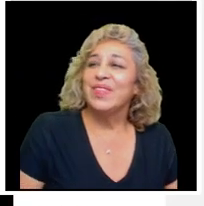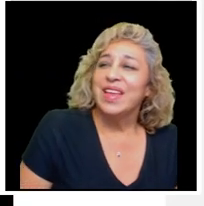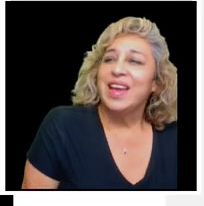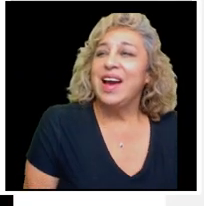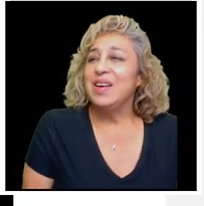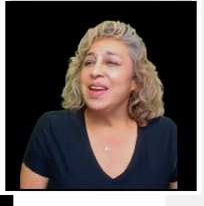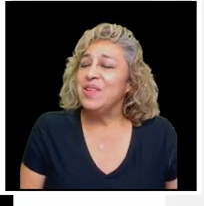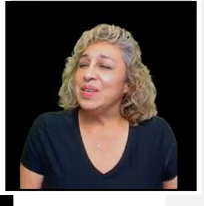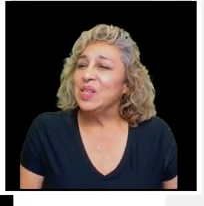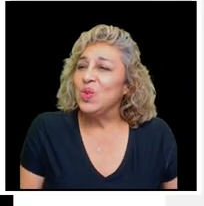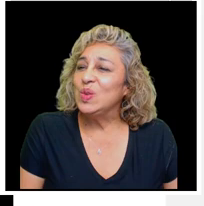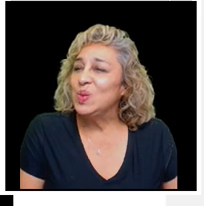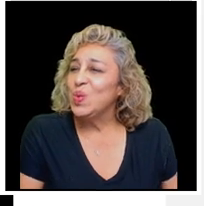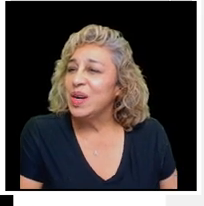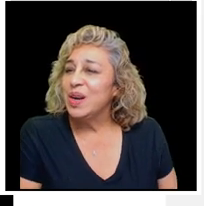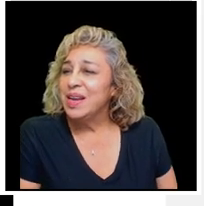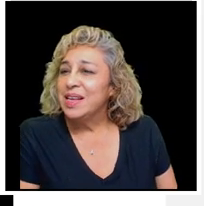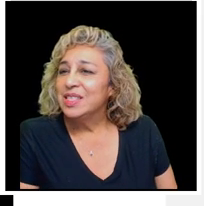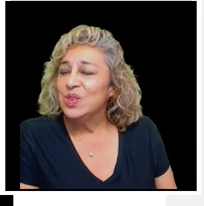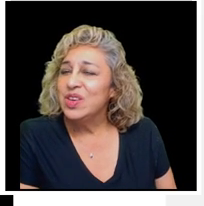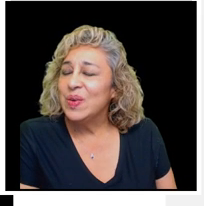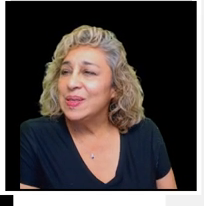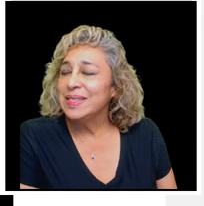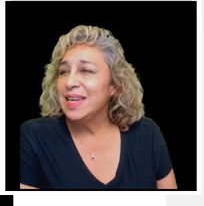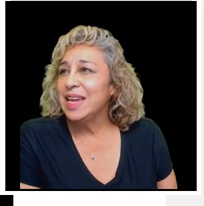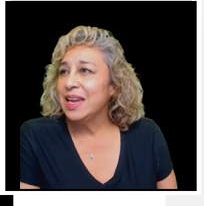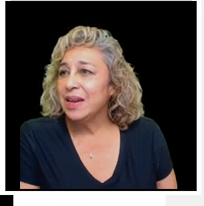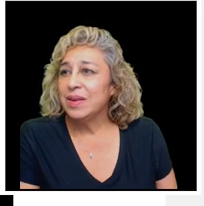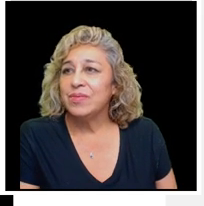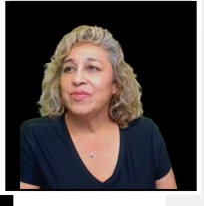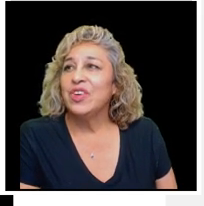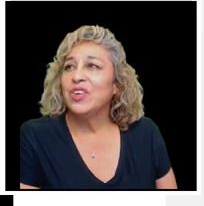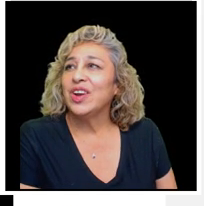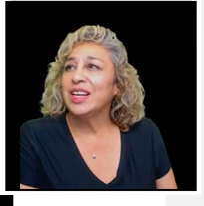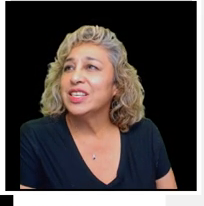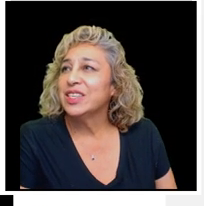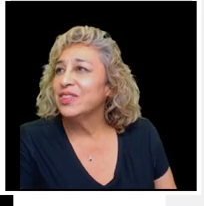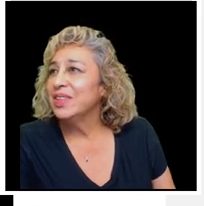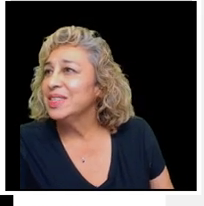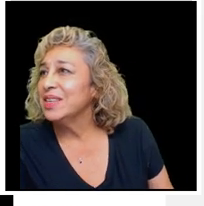there anyway so those were so you can see